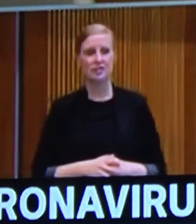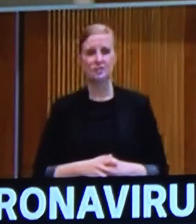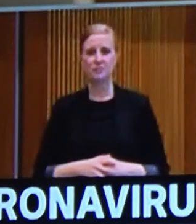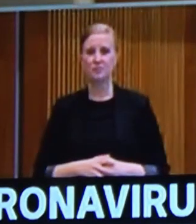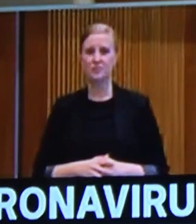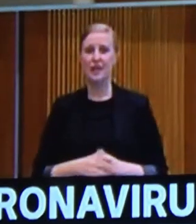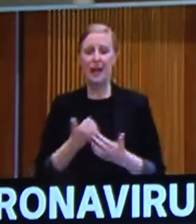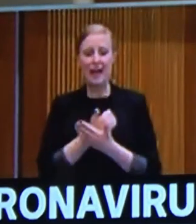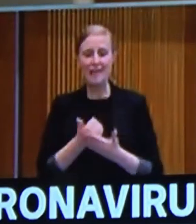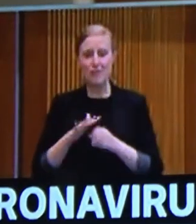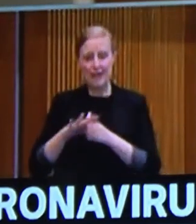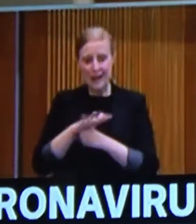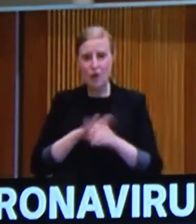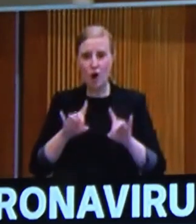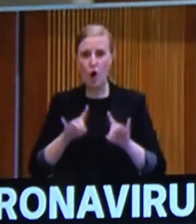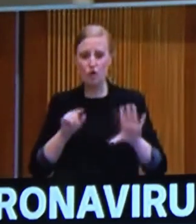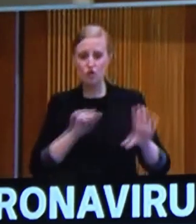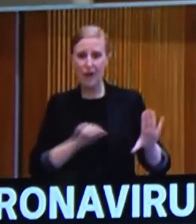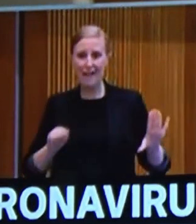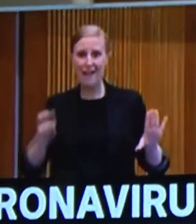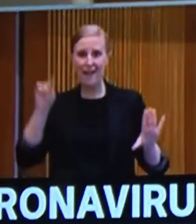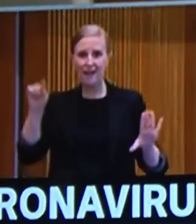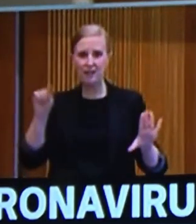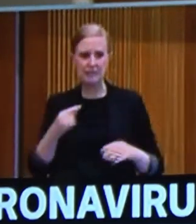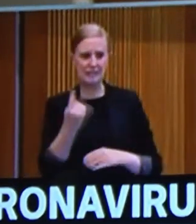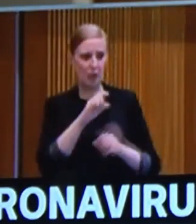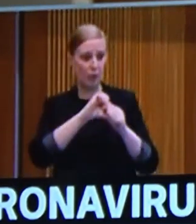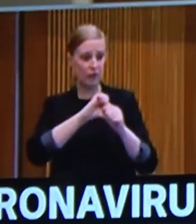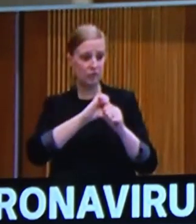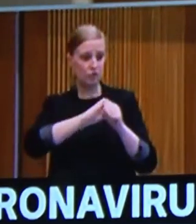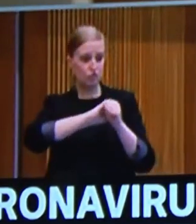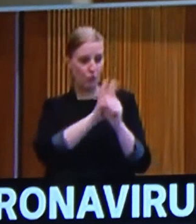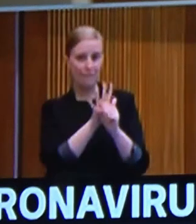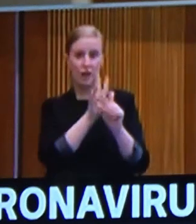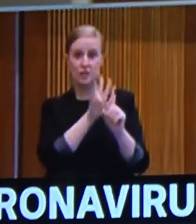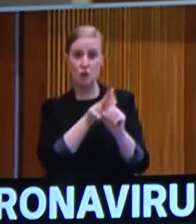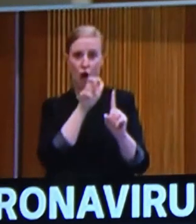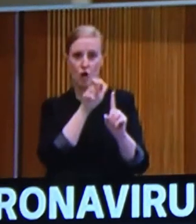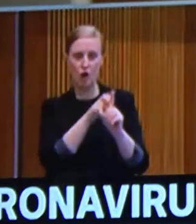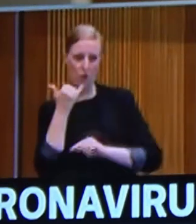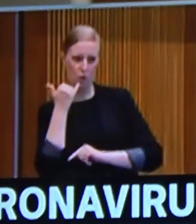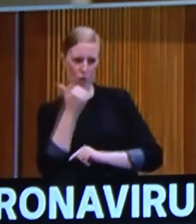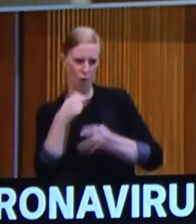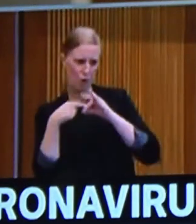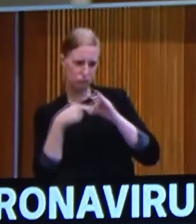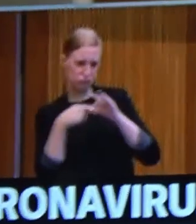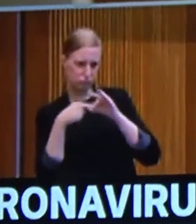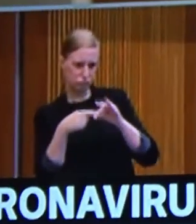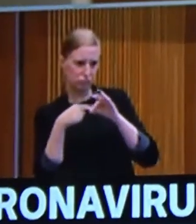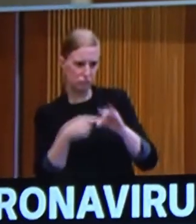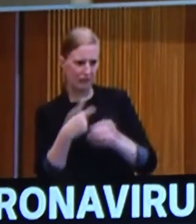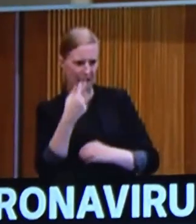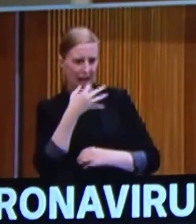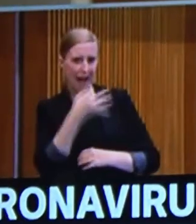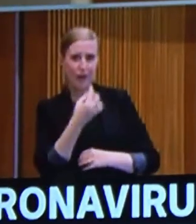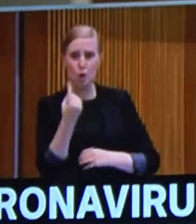single jurisdiction doing the contact tracing to make sure that when someone is found with this virus, all of their contacts are found